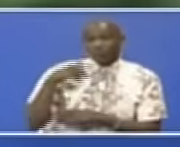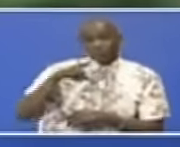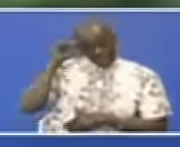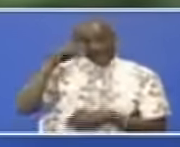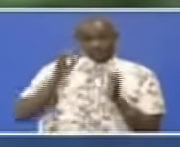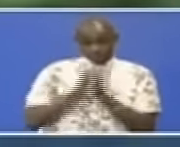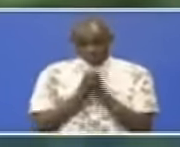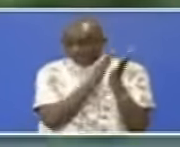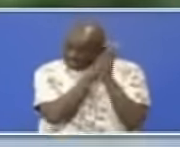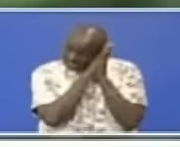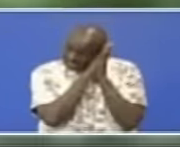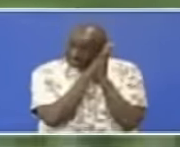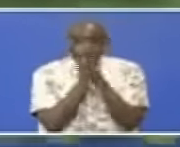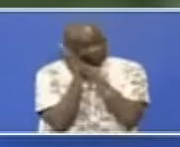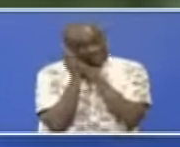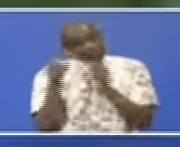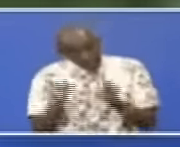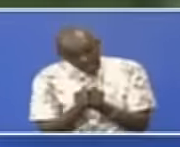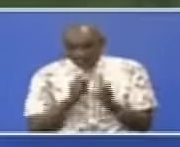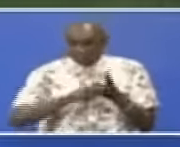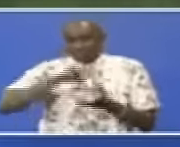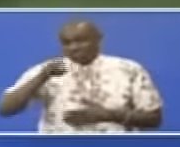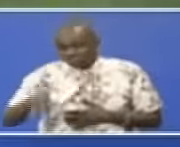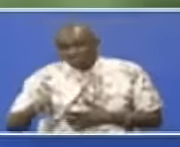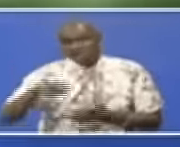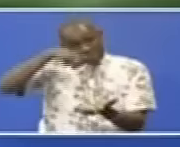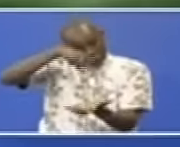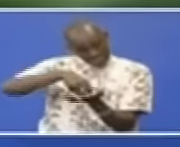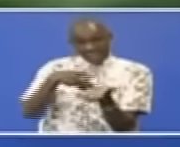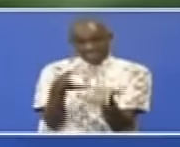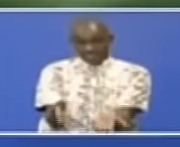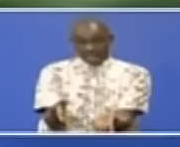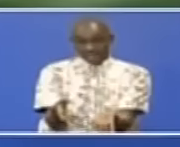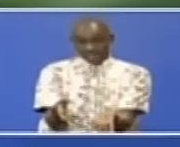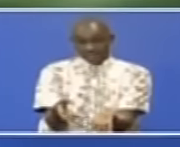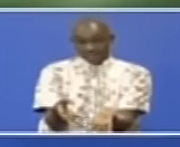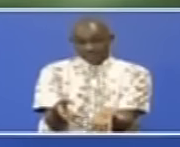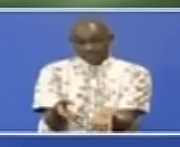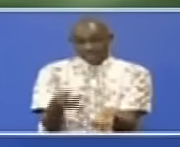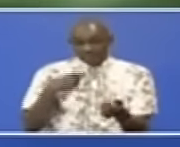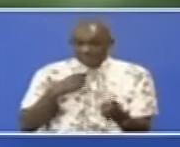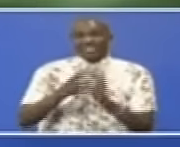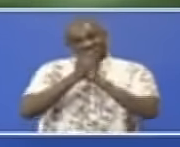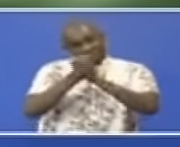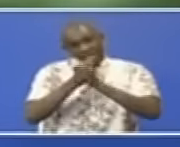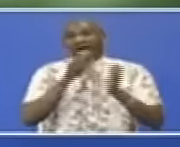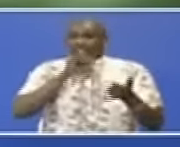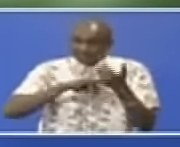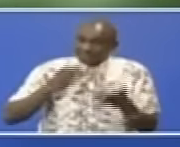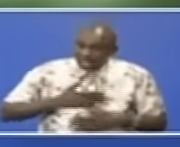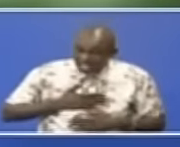kwa malazi paka utatoka, pika magoti, msalamie,